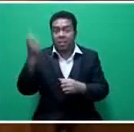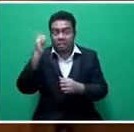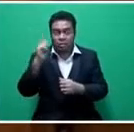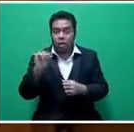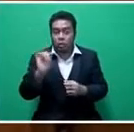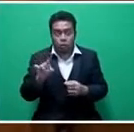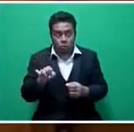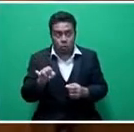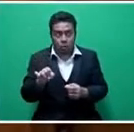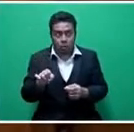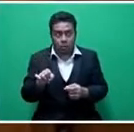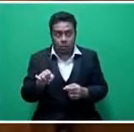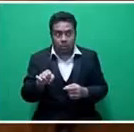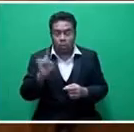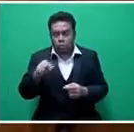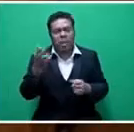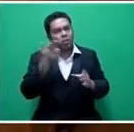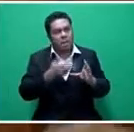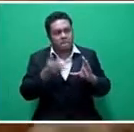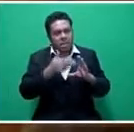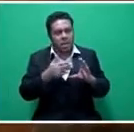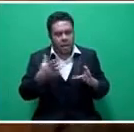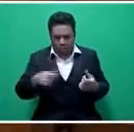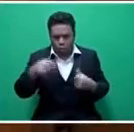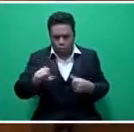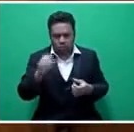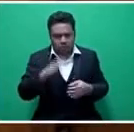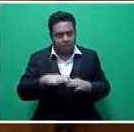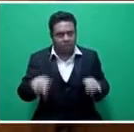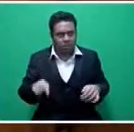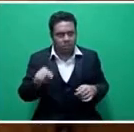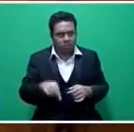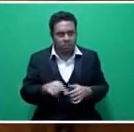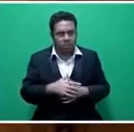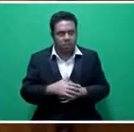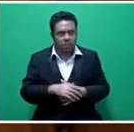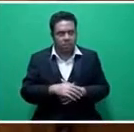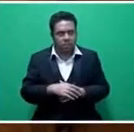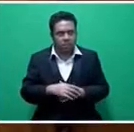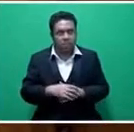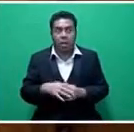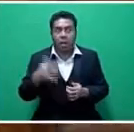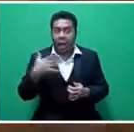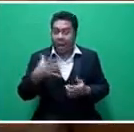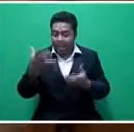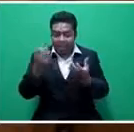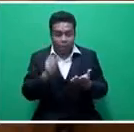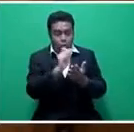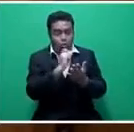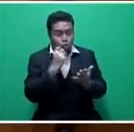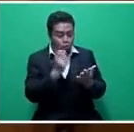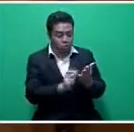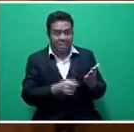clarify this. You take it to the media for clarification. Let me use my parliamentary privileges No. I have a written explanation